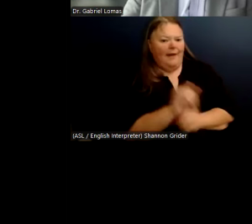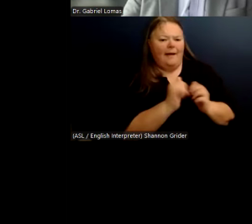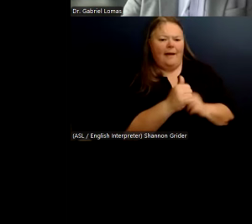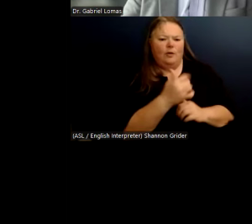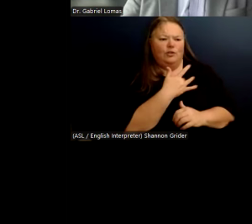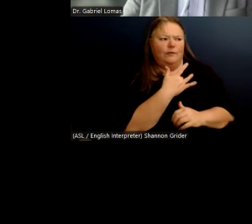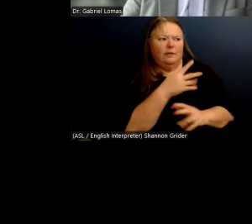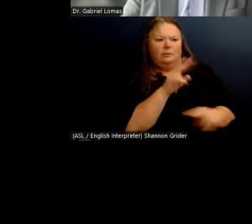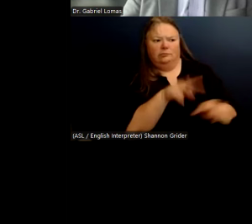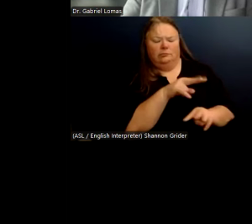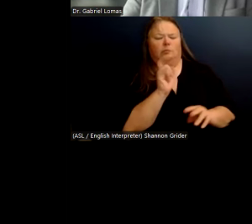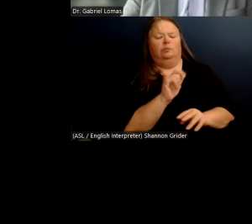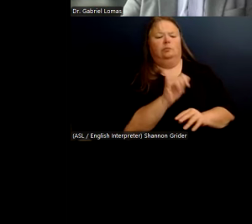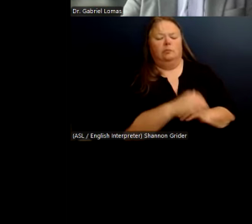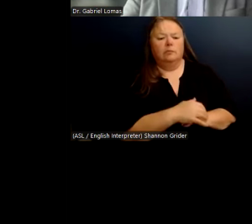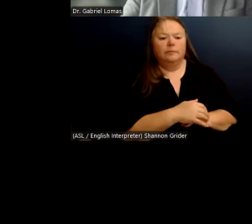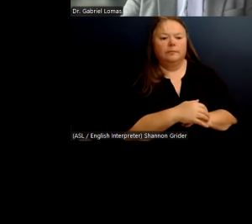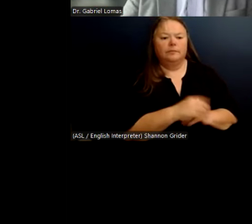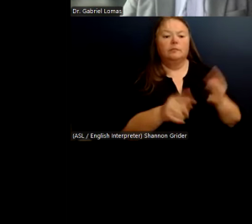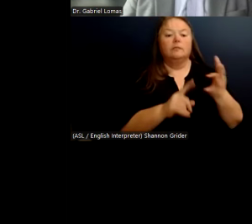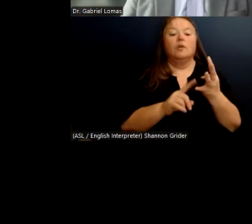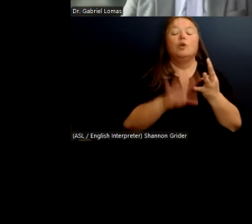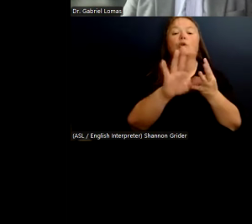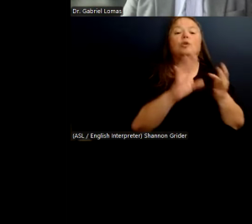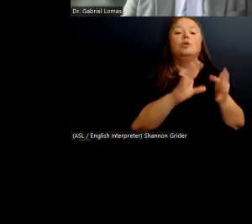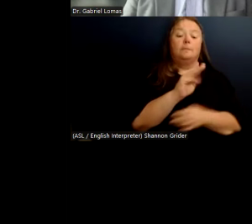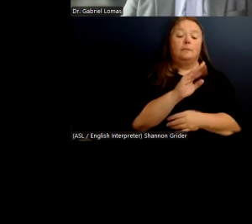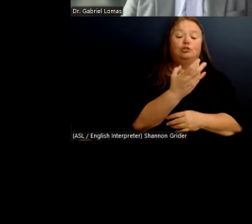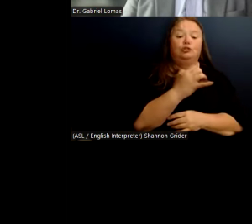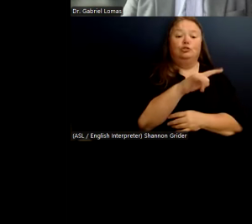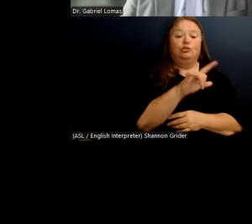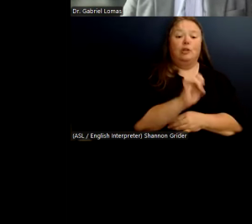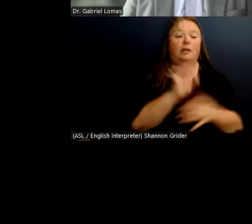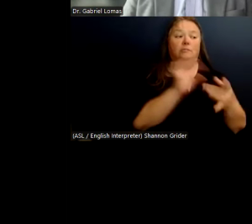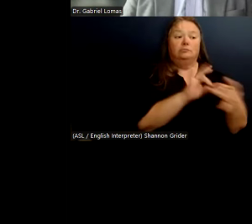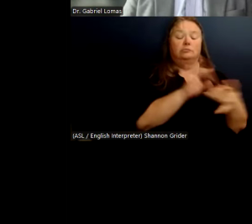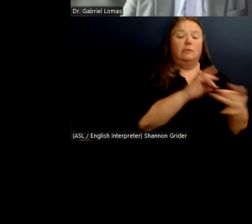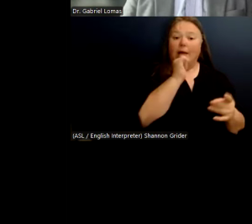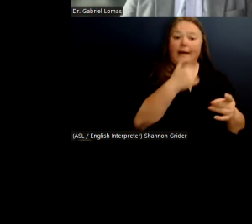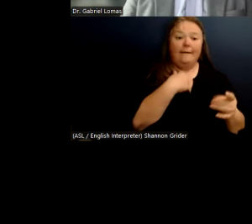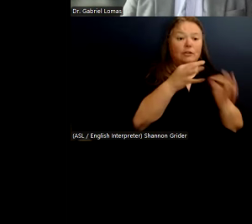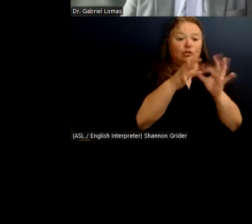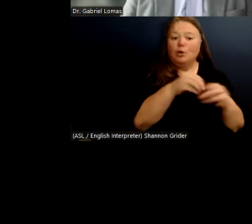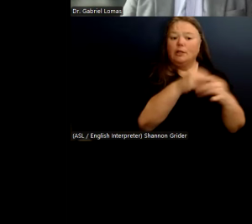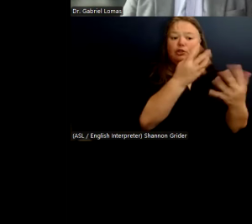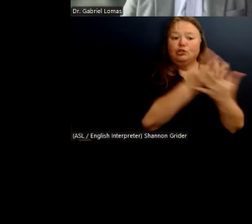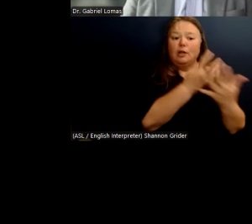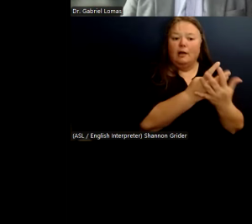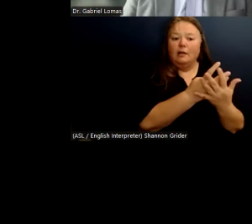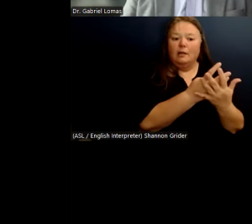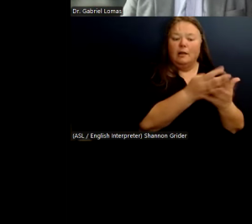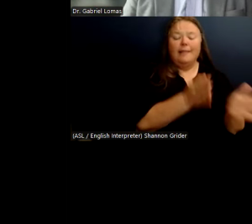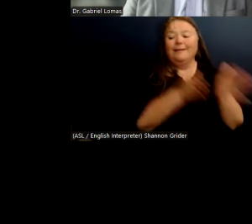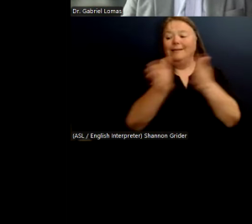And finally, what is your reaction to the comments that Michelle made about not having an interpreter? And what about the advocate, the woman named